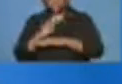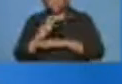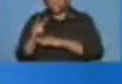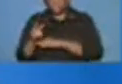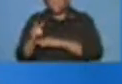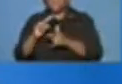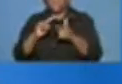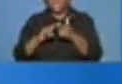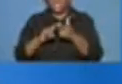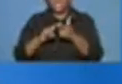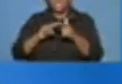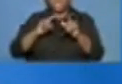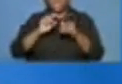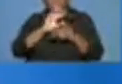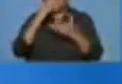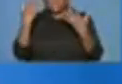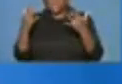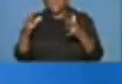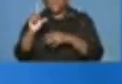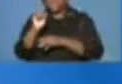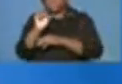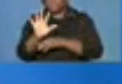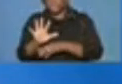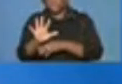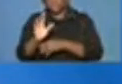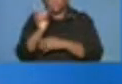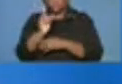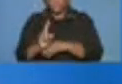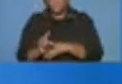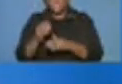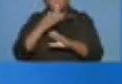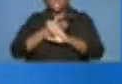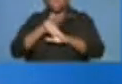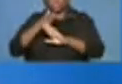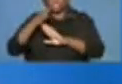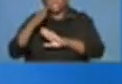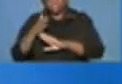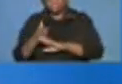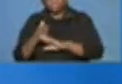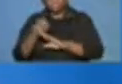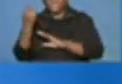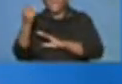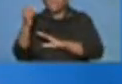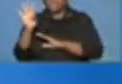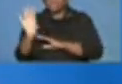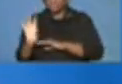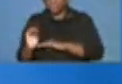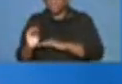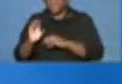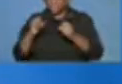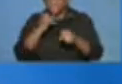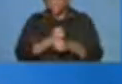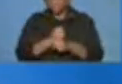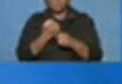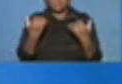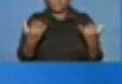expires June 30, 2025, is the public service minimum wage increase that takes salaries from $11,450 a